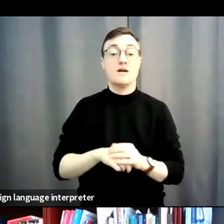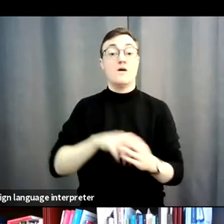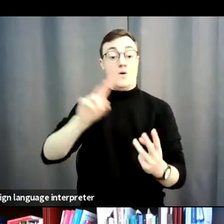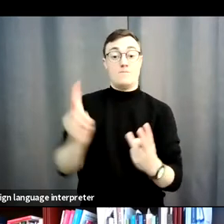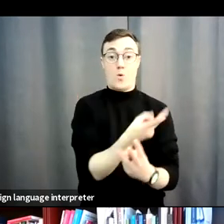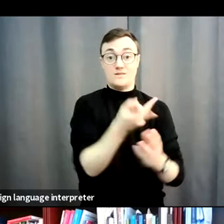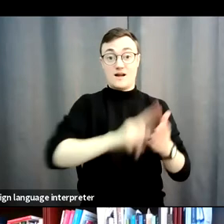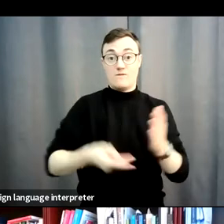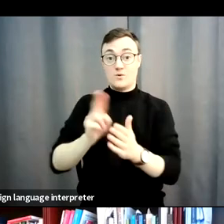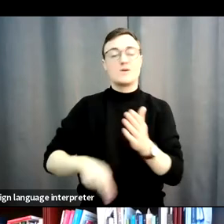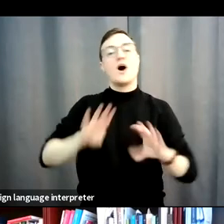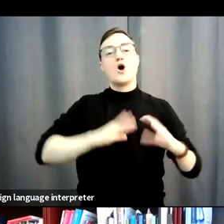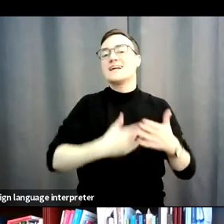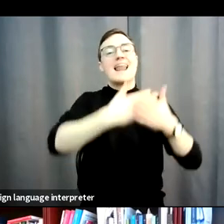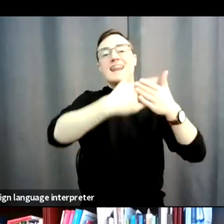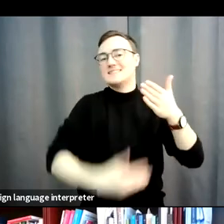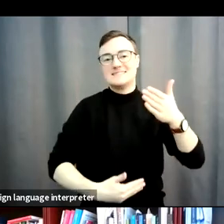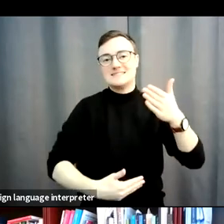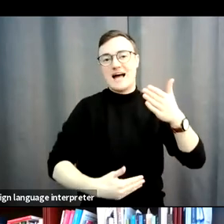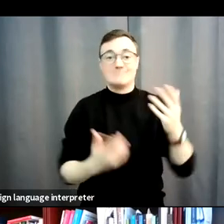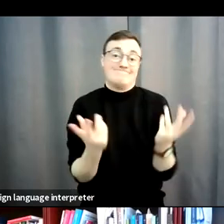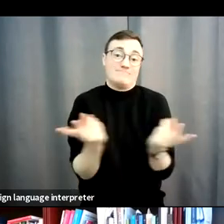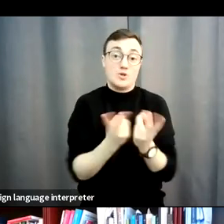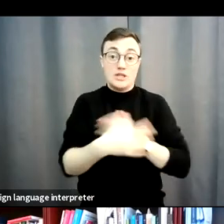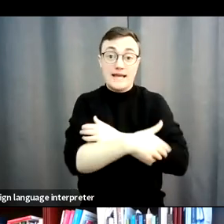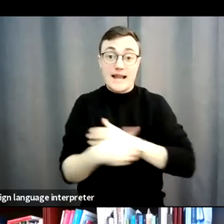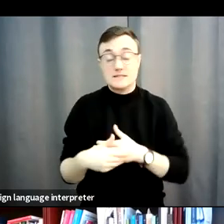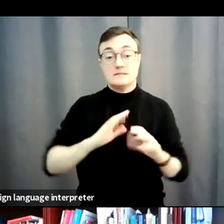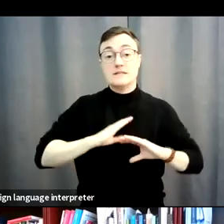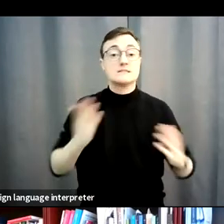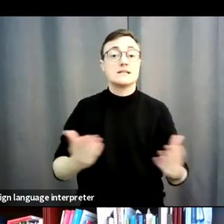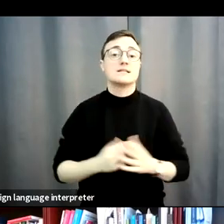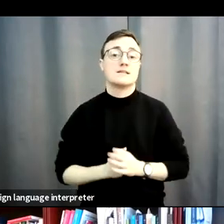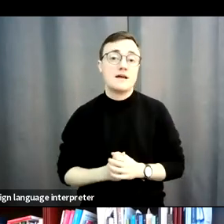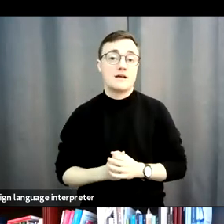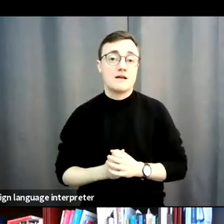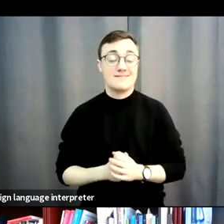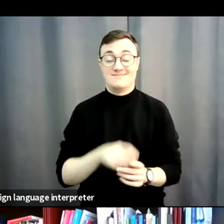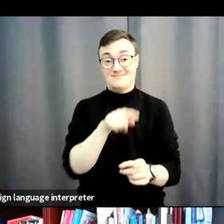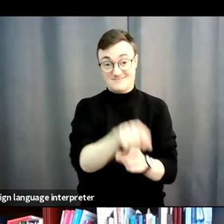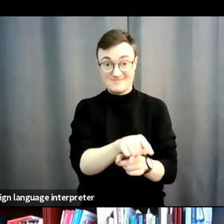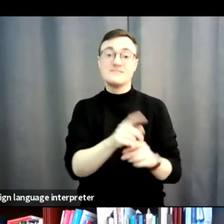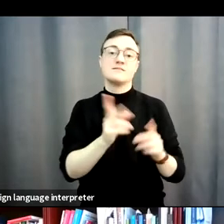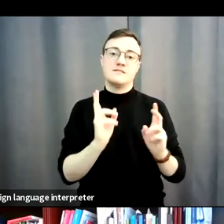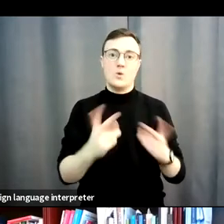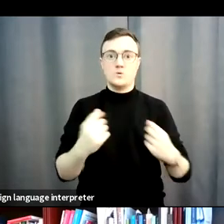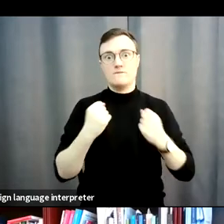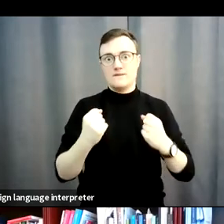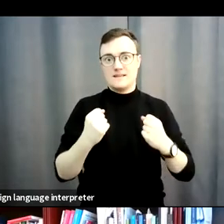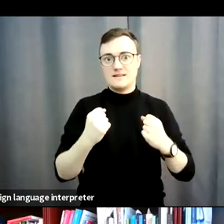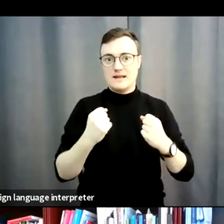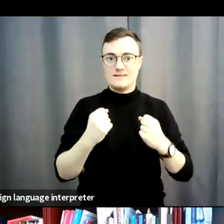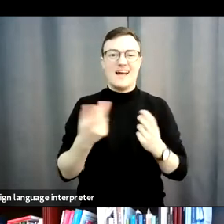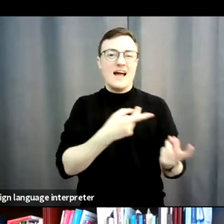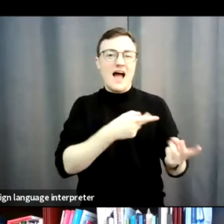no list of matters, so it's not limited to certain questions. And this is also very important. General